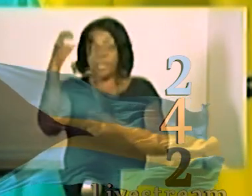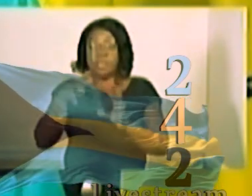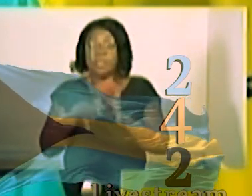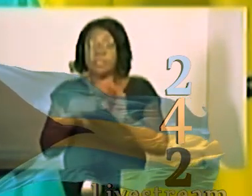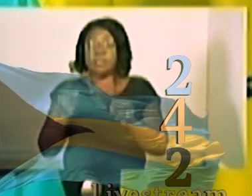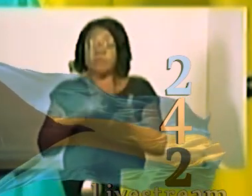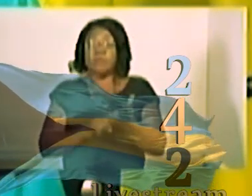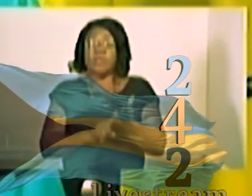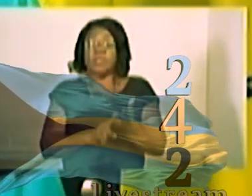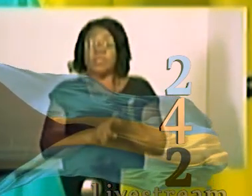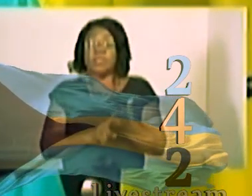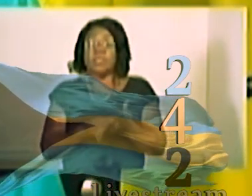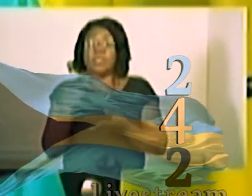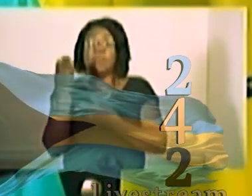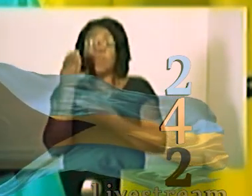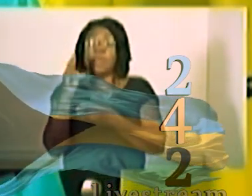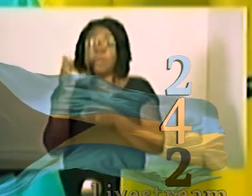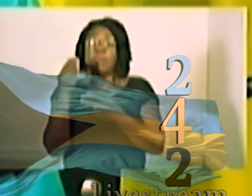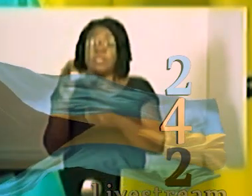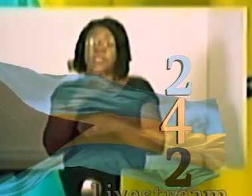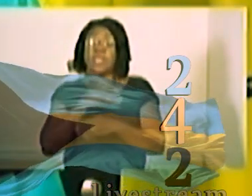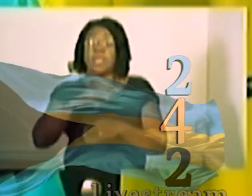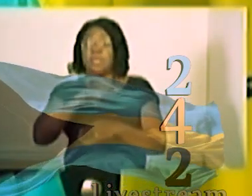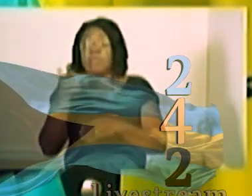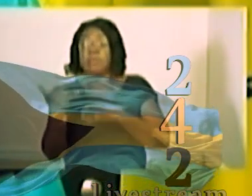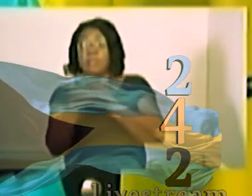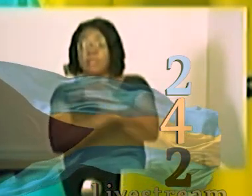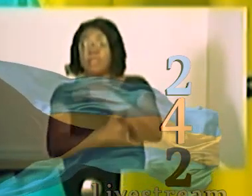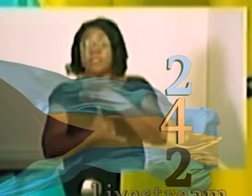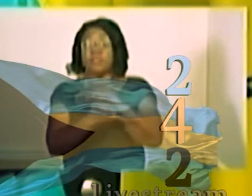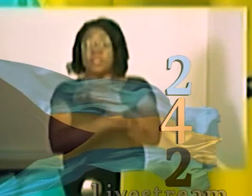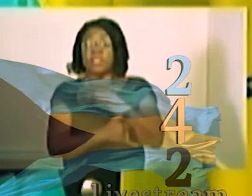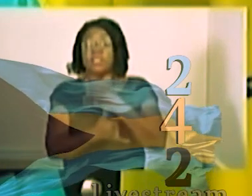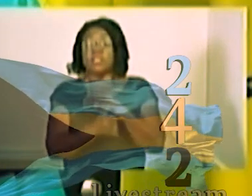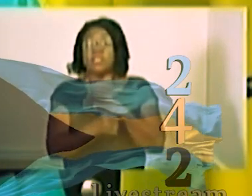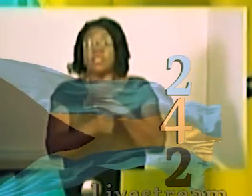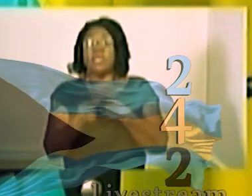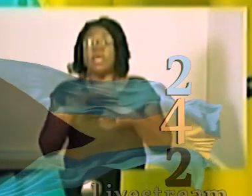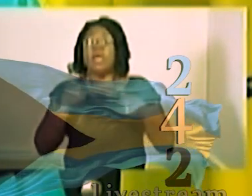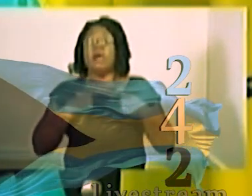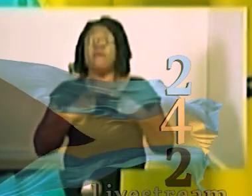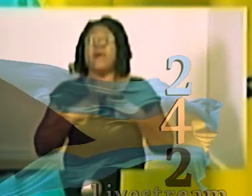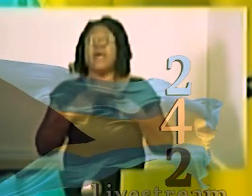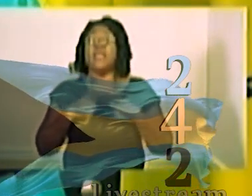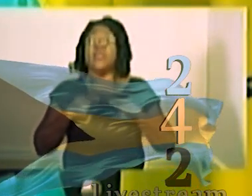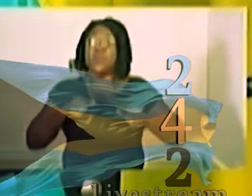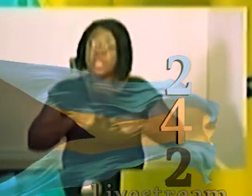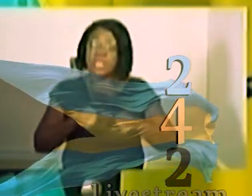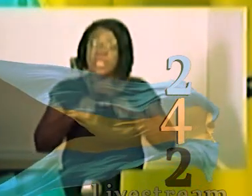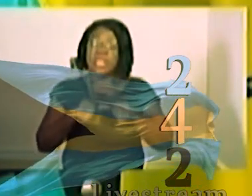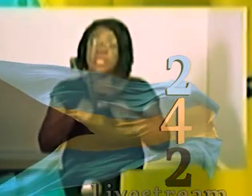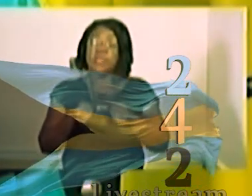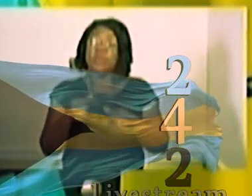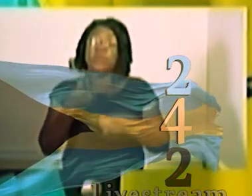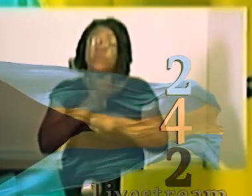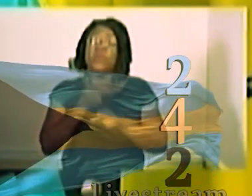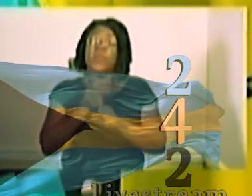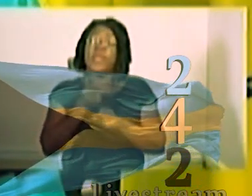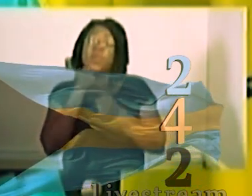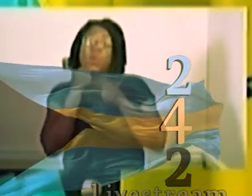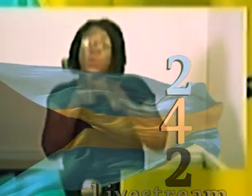this, the Bahamas and other countries have had to continue to make often